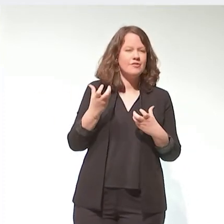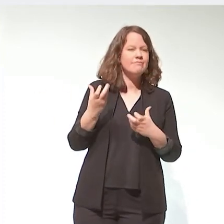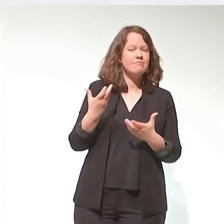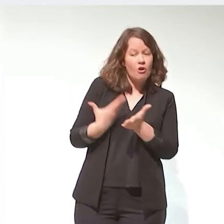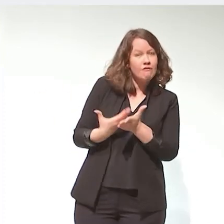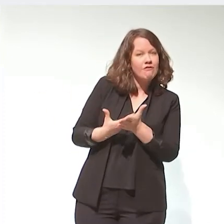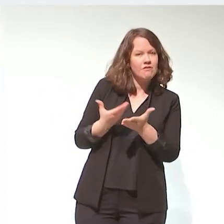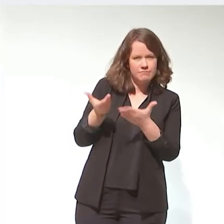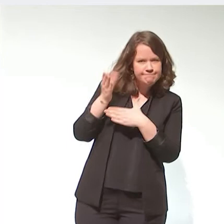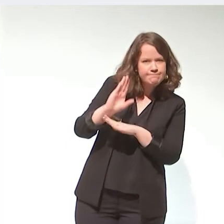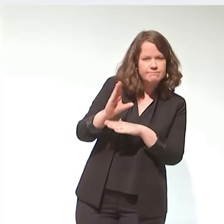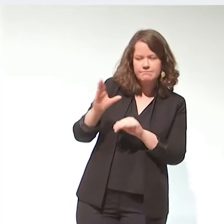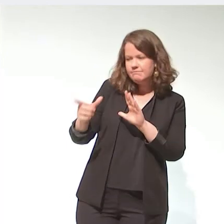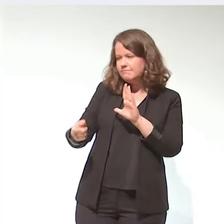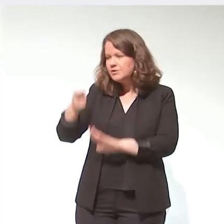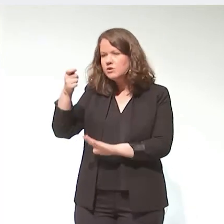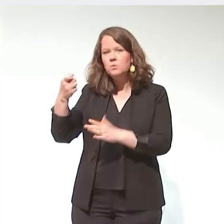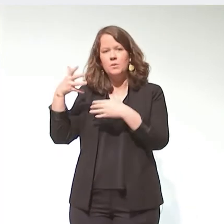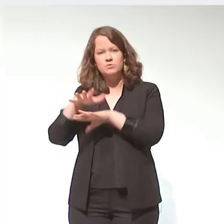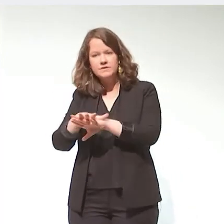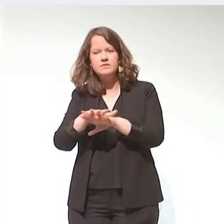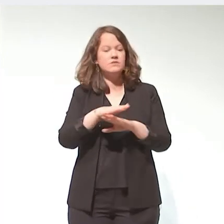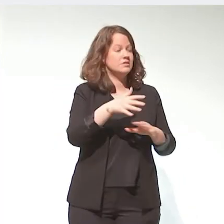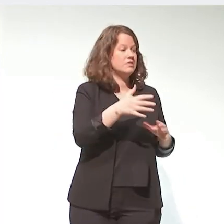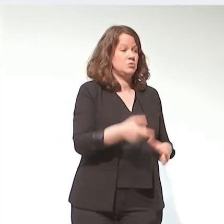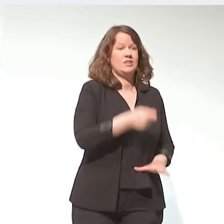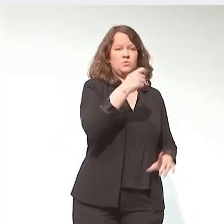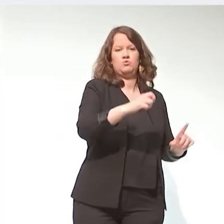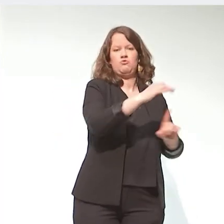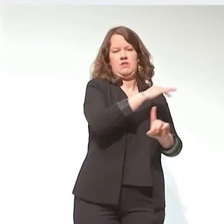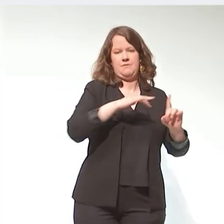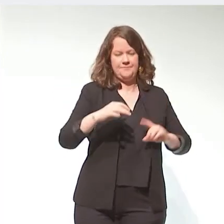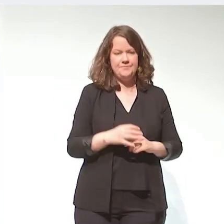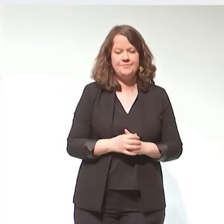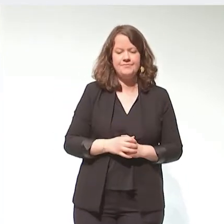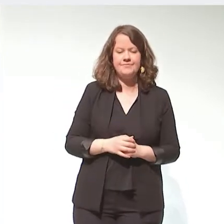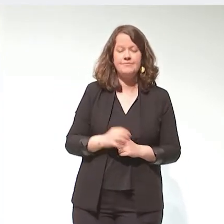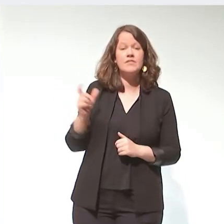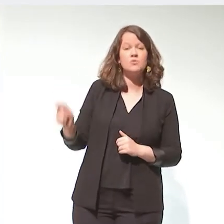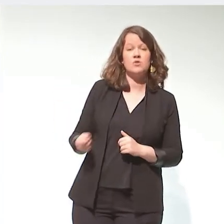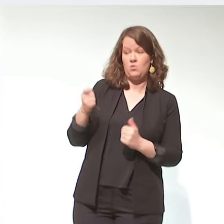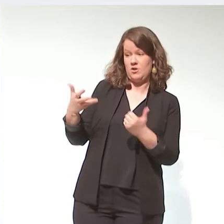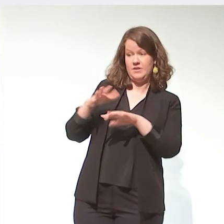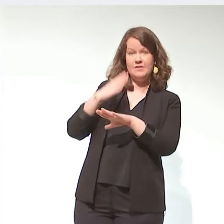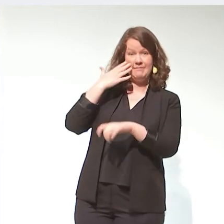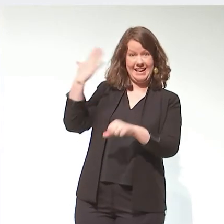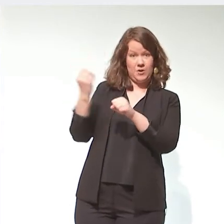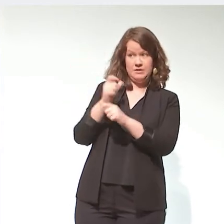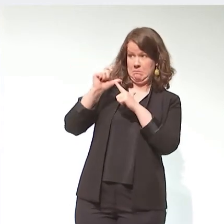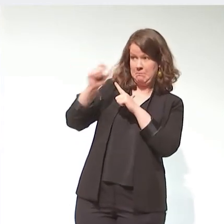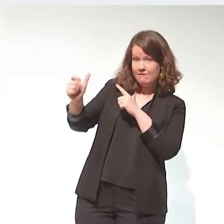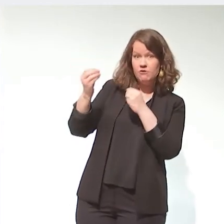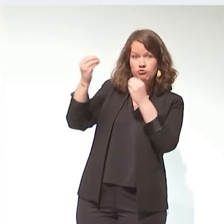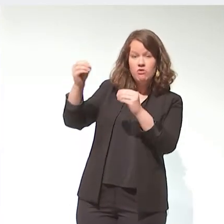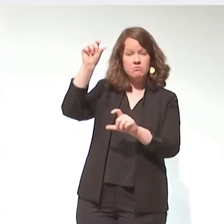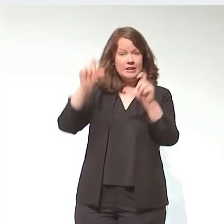Inclusive education increases the opportunities for peer interactions and the formation of close friendships between learners with